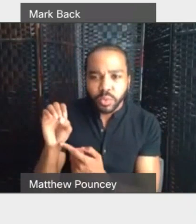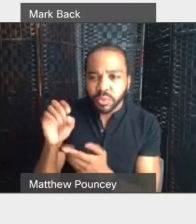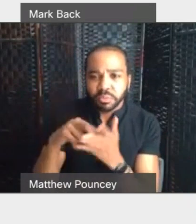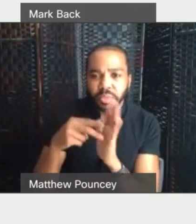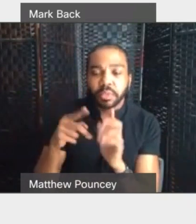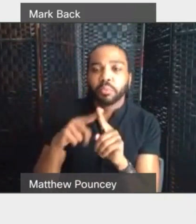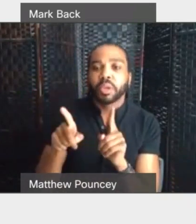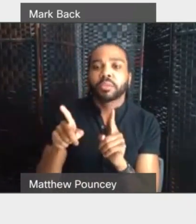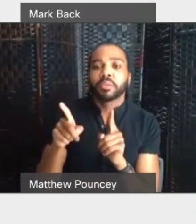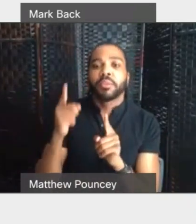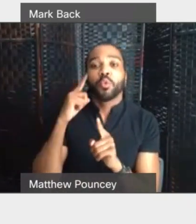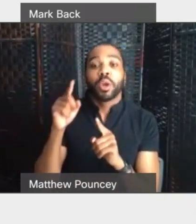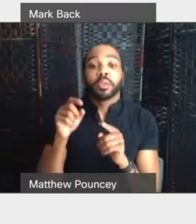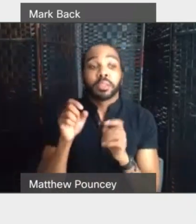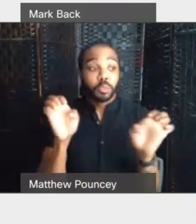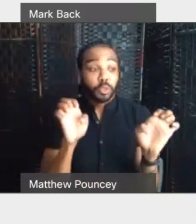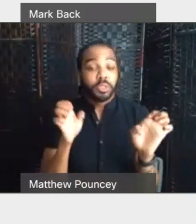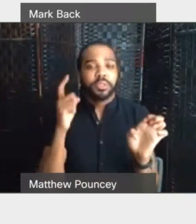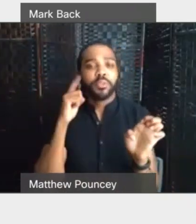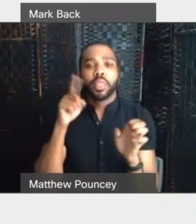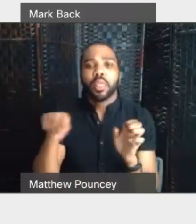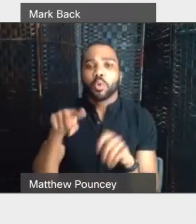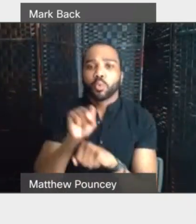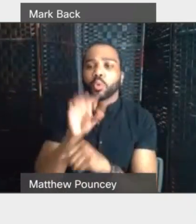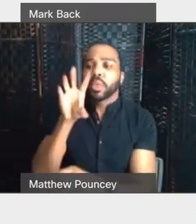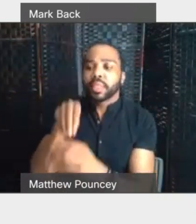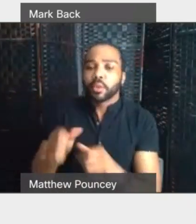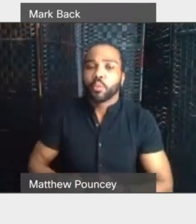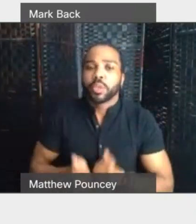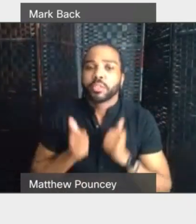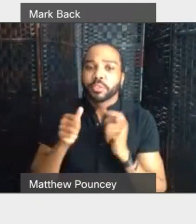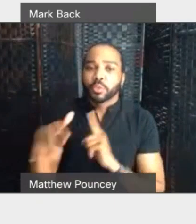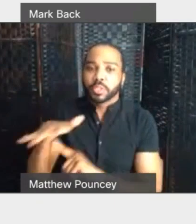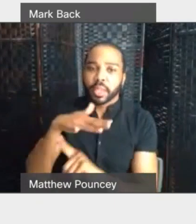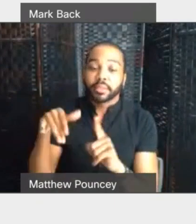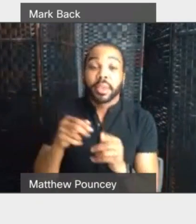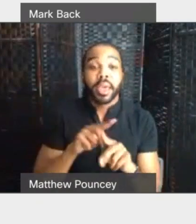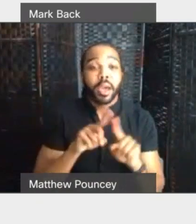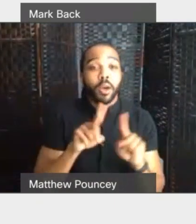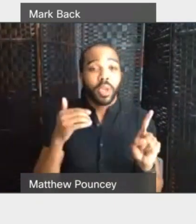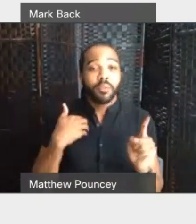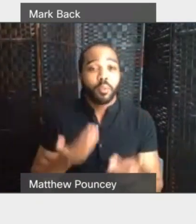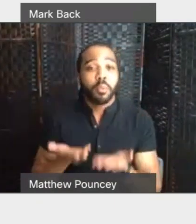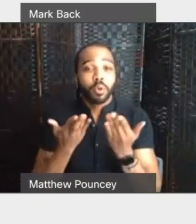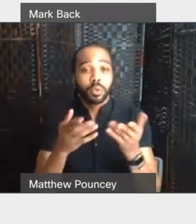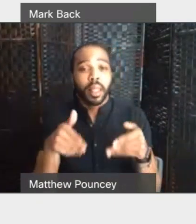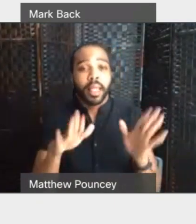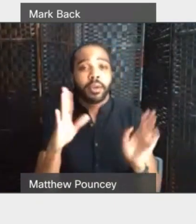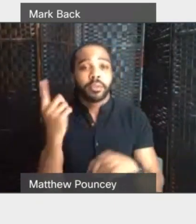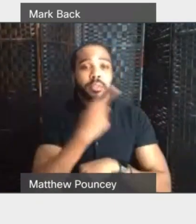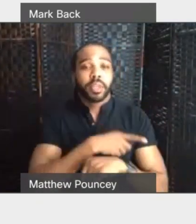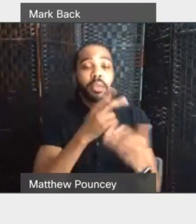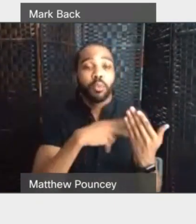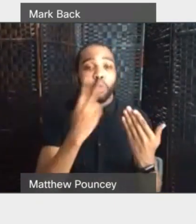emergency is only for those who work in residential settings. However, there's also a proposal that enables day programs to